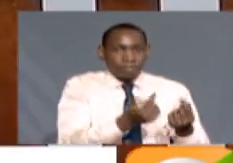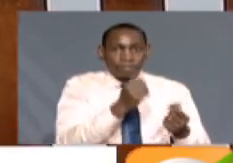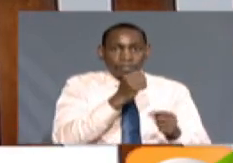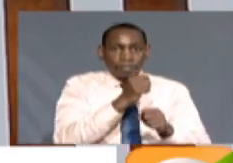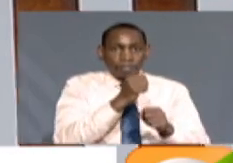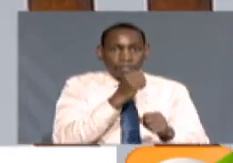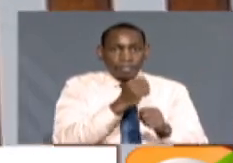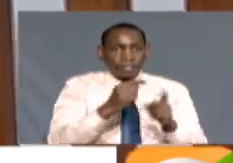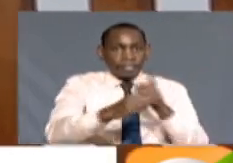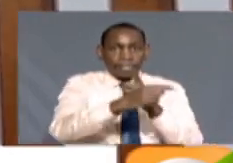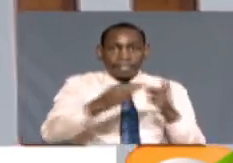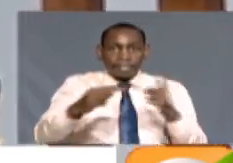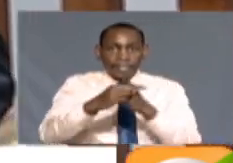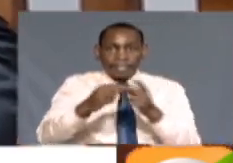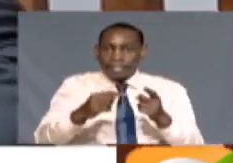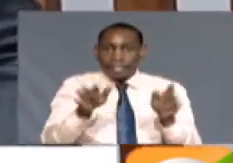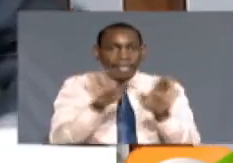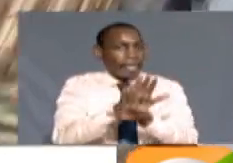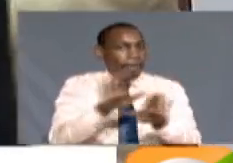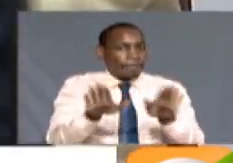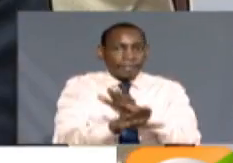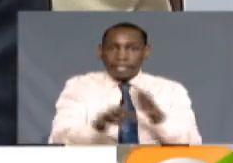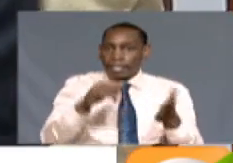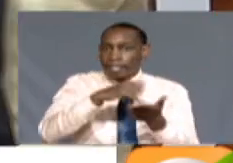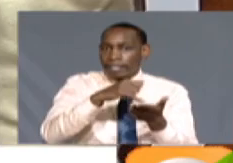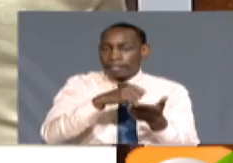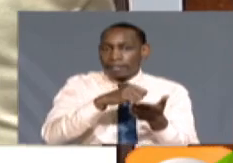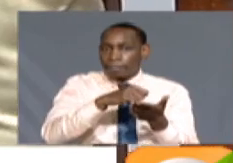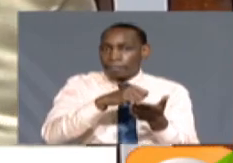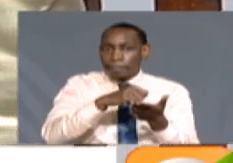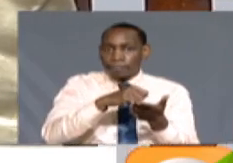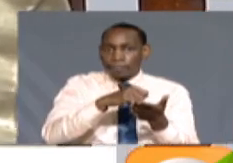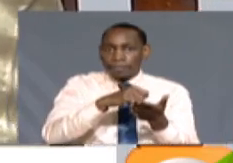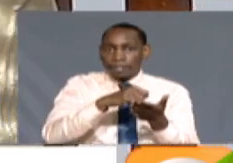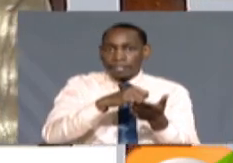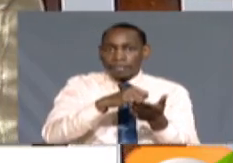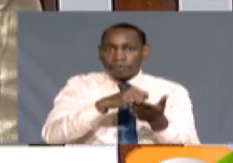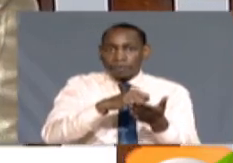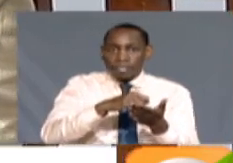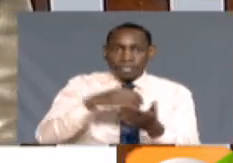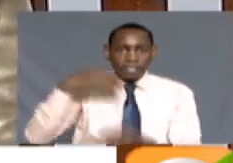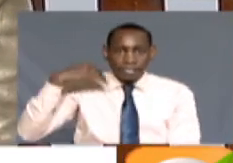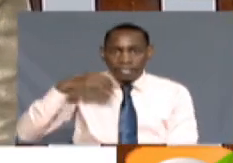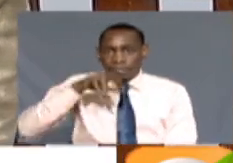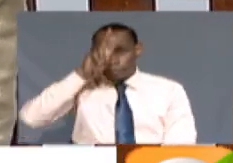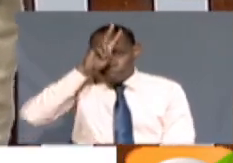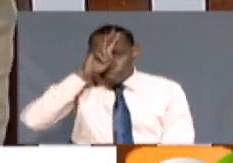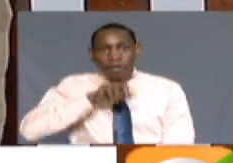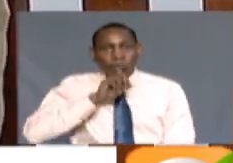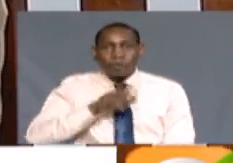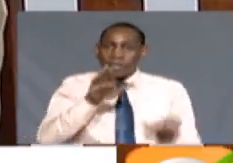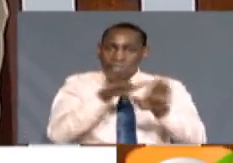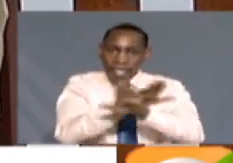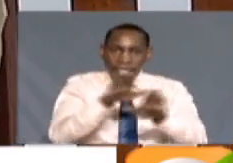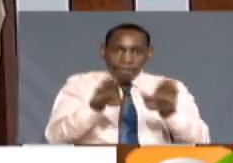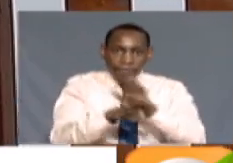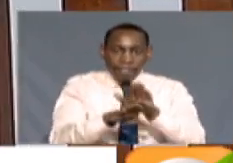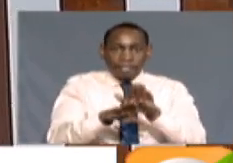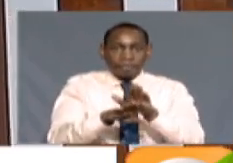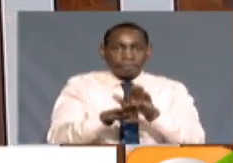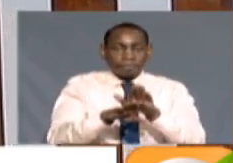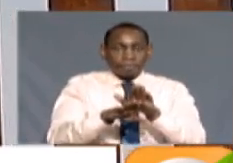lot of slaughtering of everything, including condom, mbuzi, kuku, everything with his